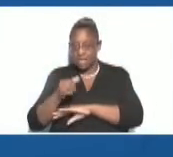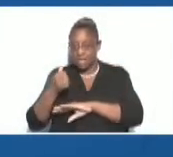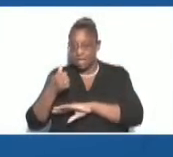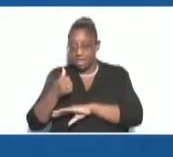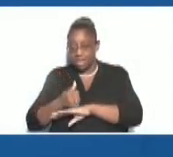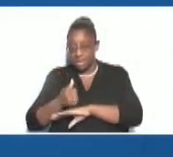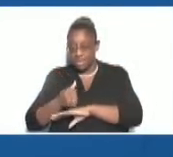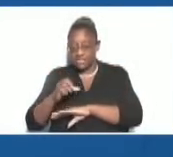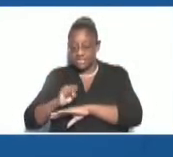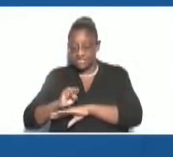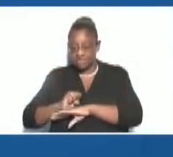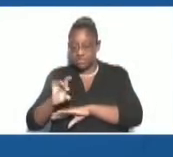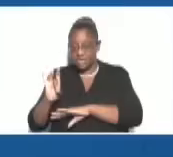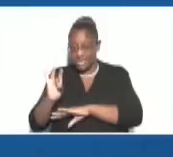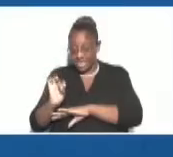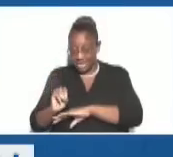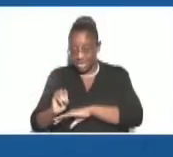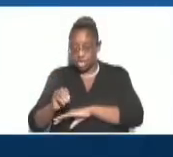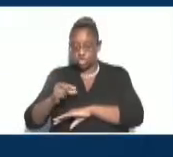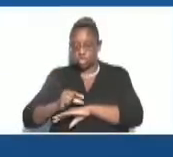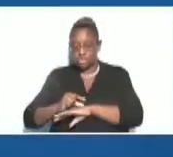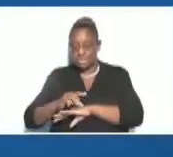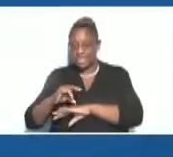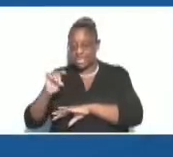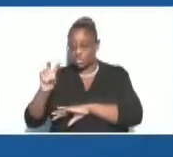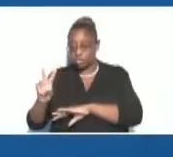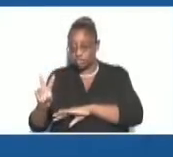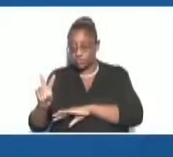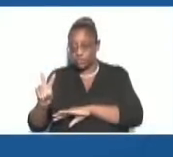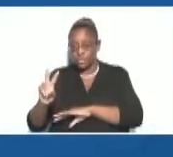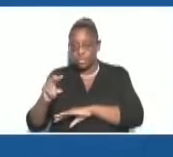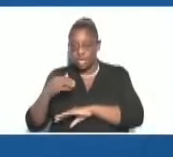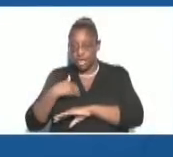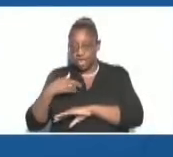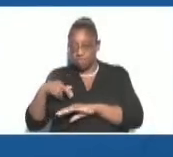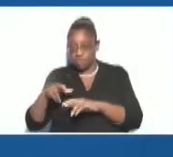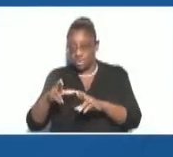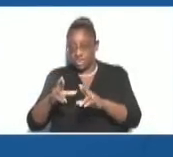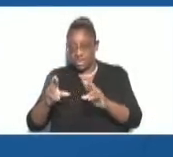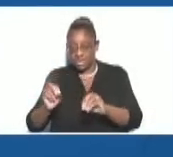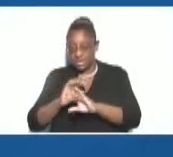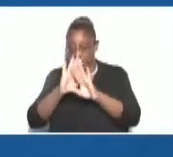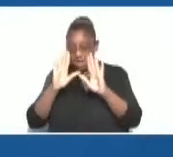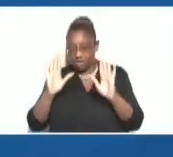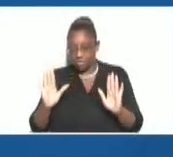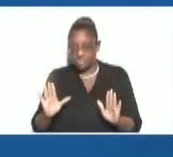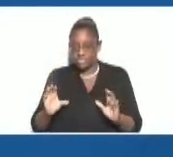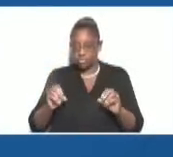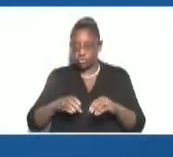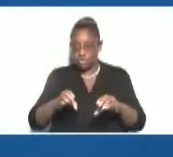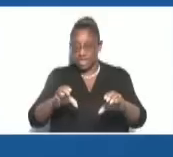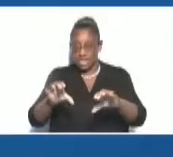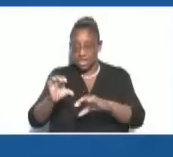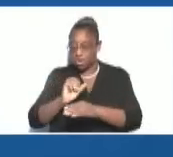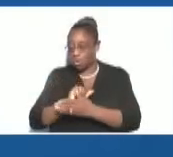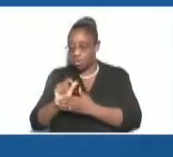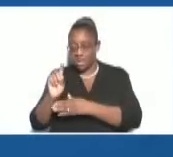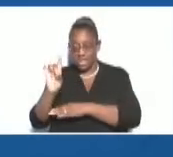mercury column just around 80 degrees. Georgetown, Exuma, 82. Ragged Island, Clarencetown, Long Island, and Crooked Island